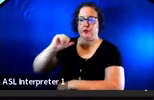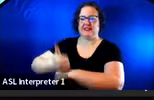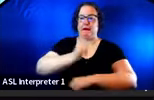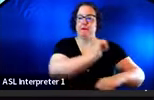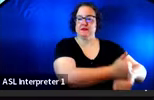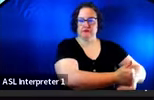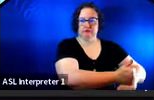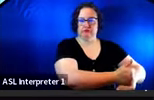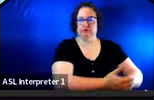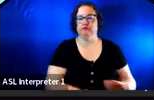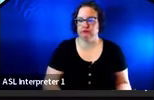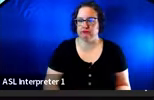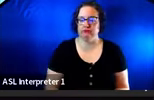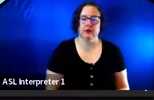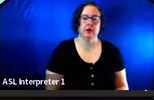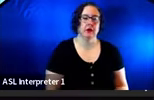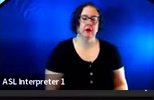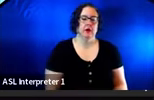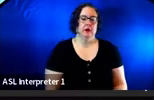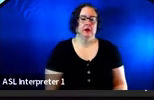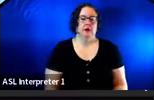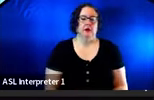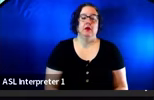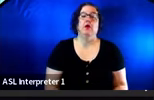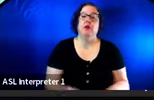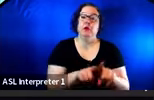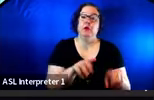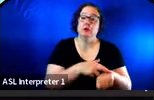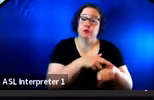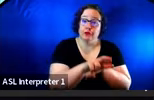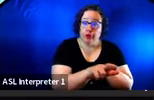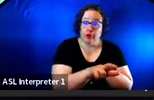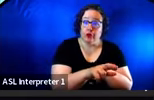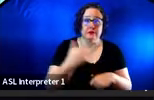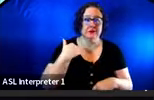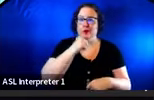right? Facilitating also the referrals, right? Because we don't have a